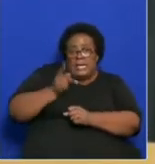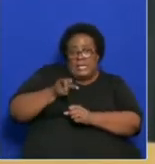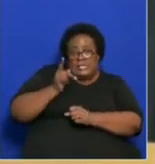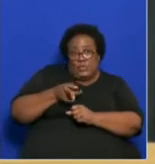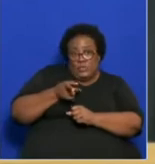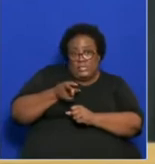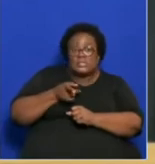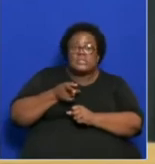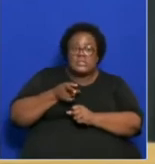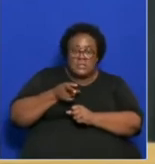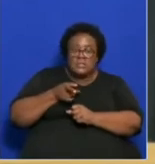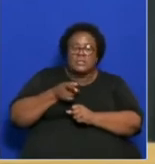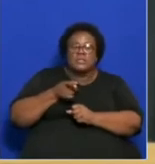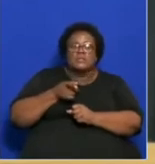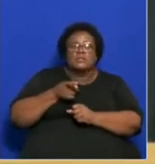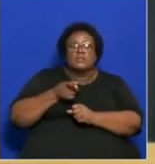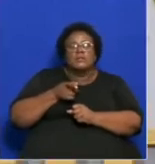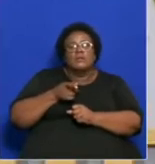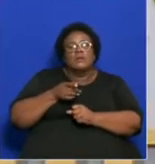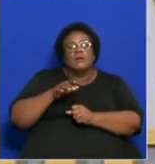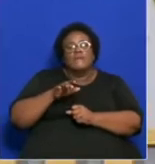that